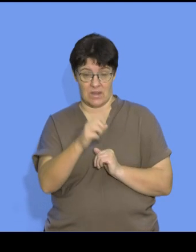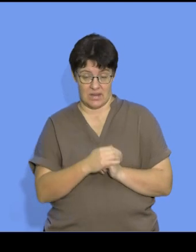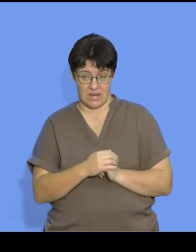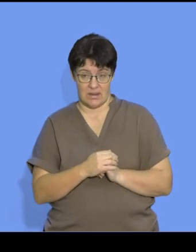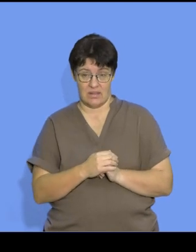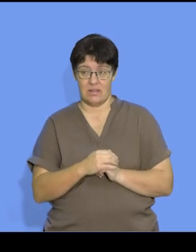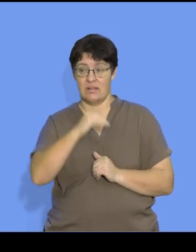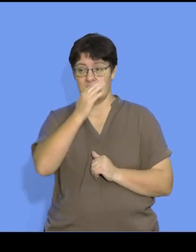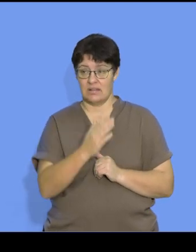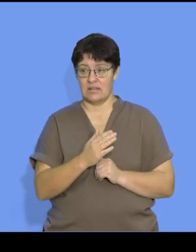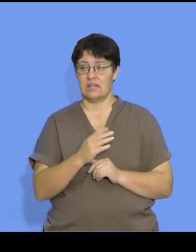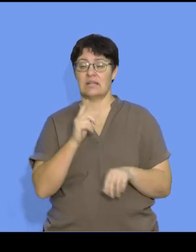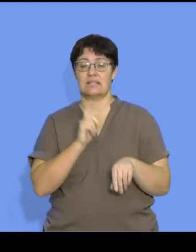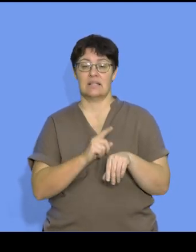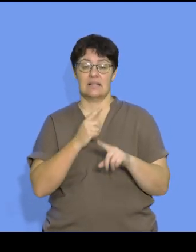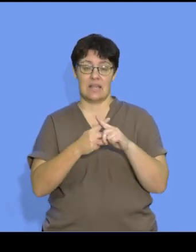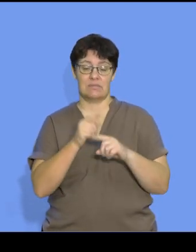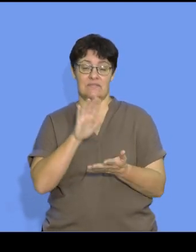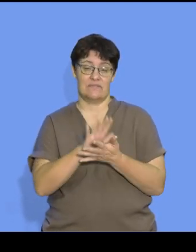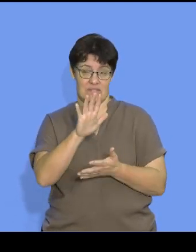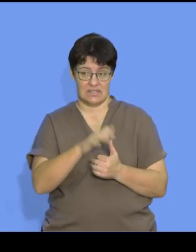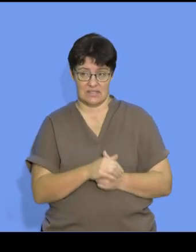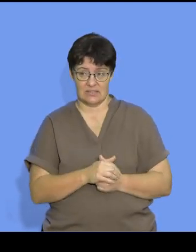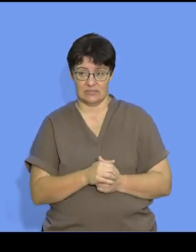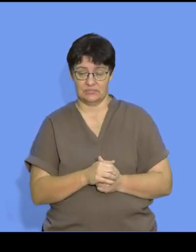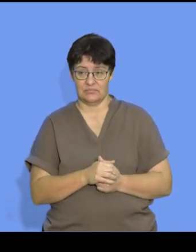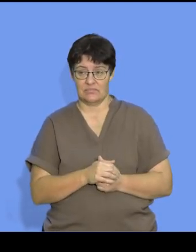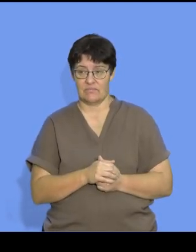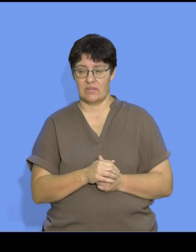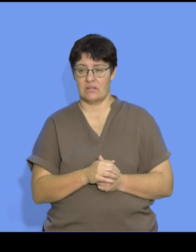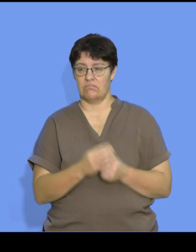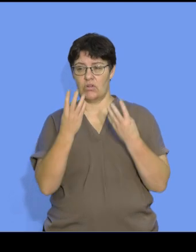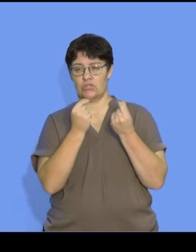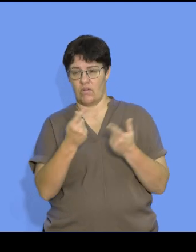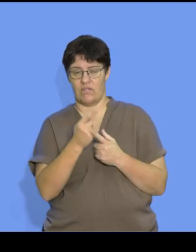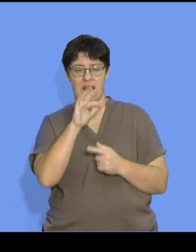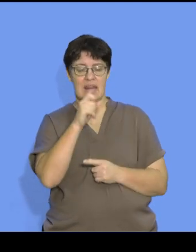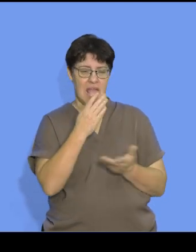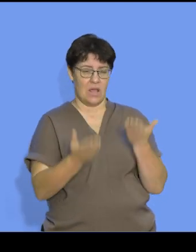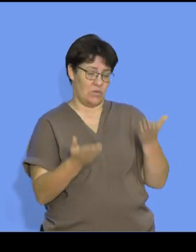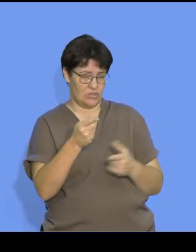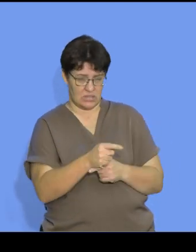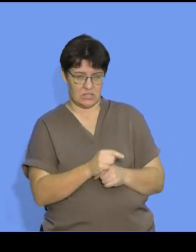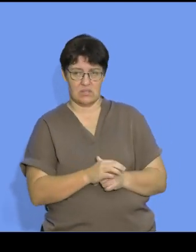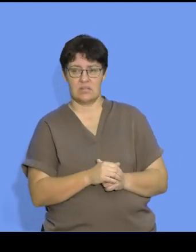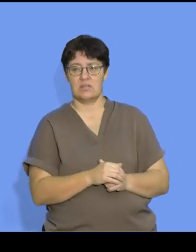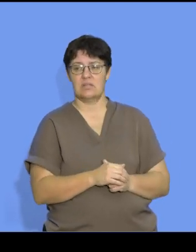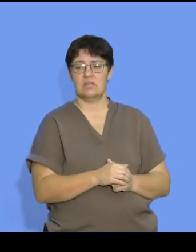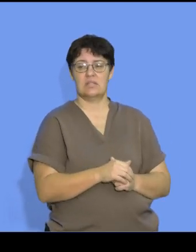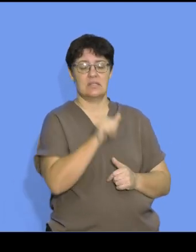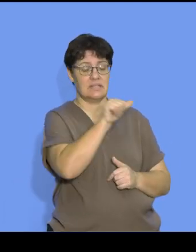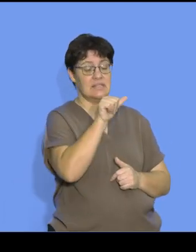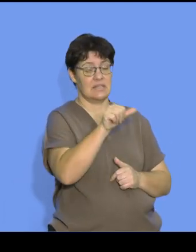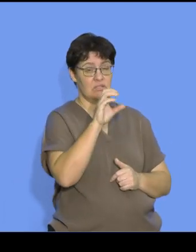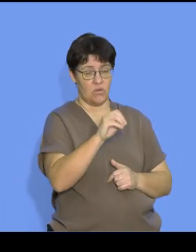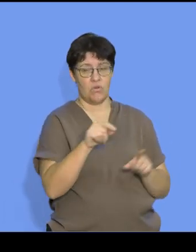times 15. Great. So now I'm going to solve this as a linear equation. I'm going to have 660 is